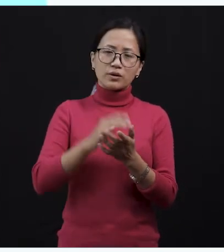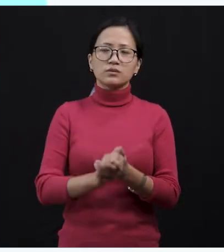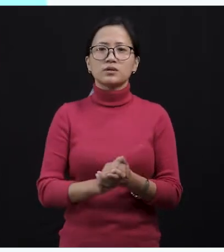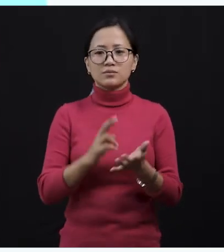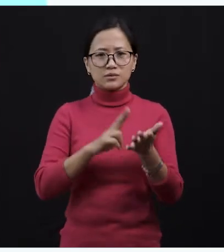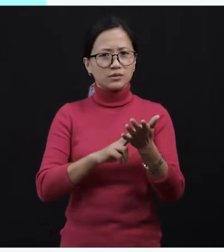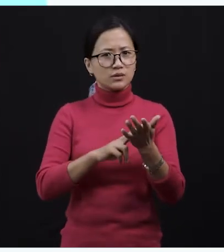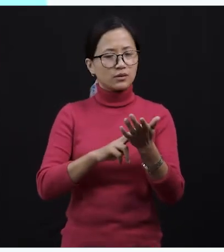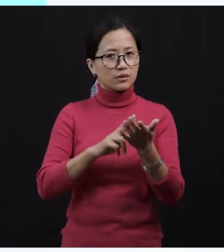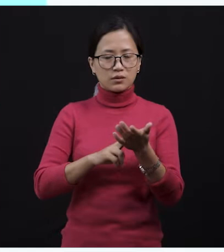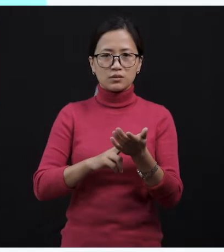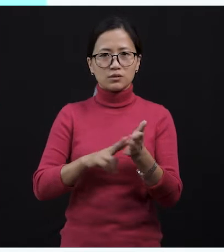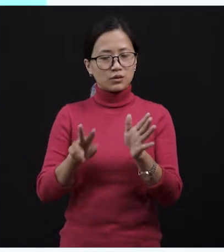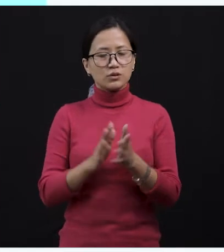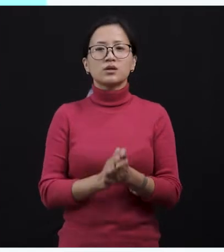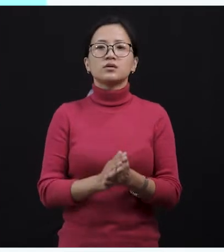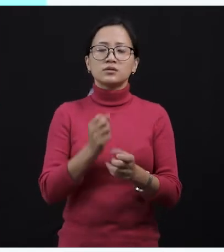natural gas,